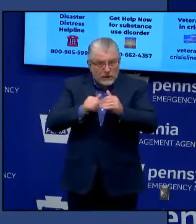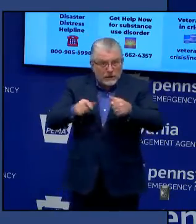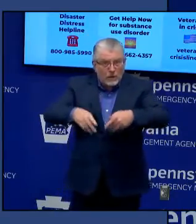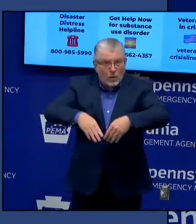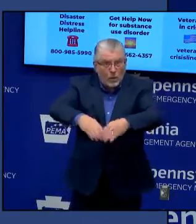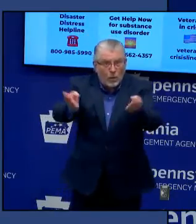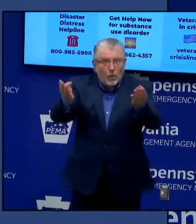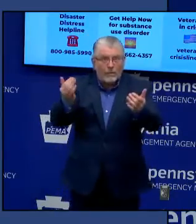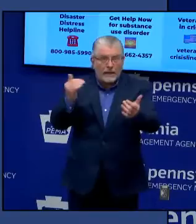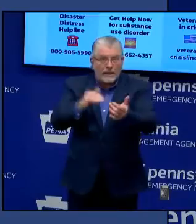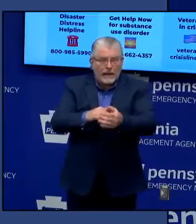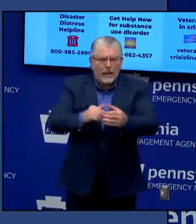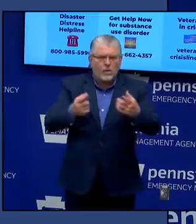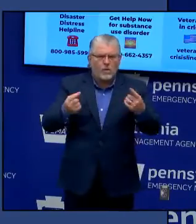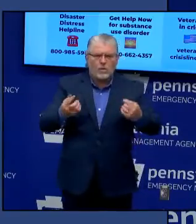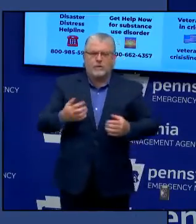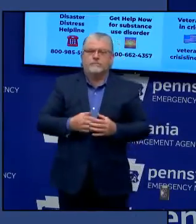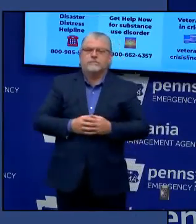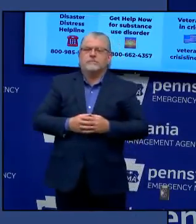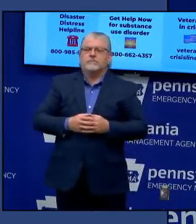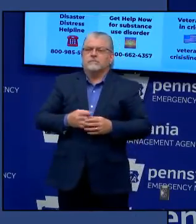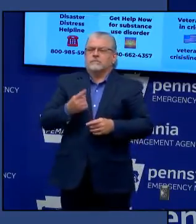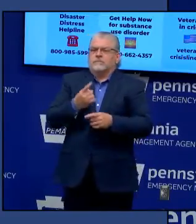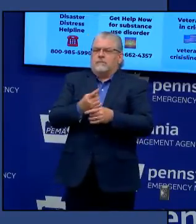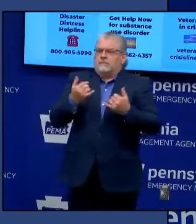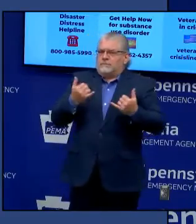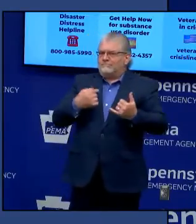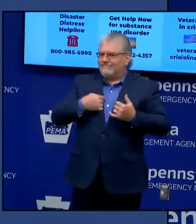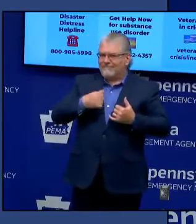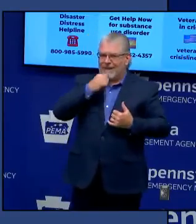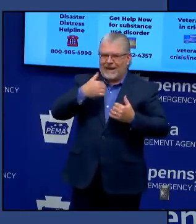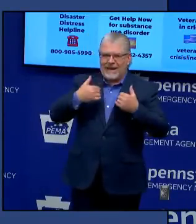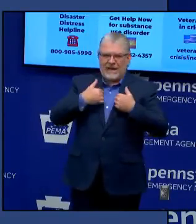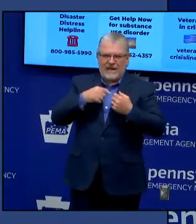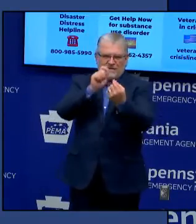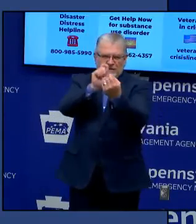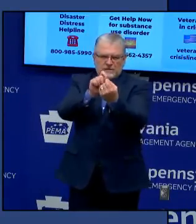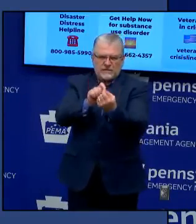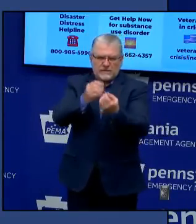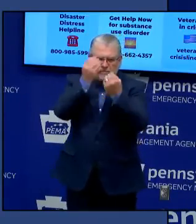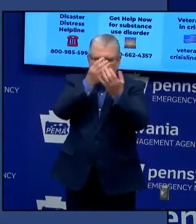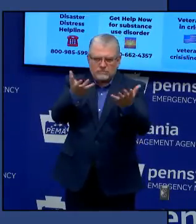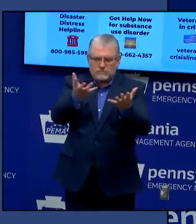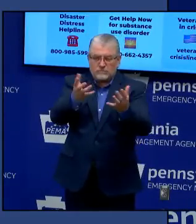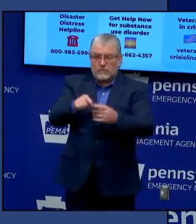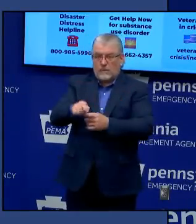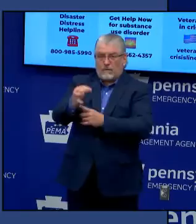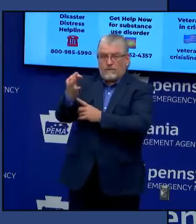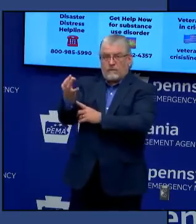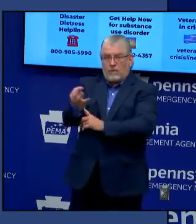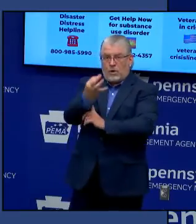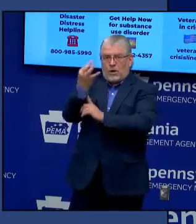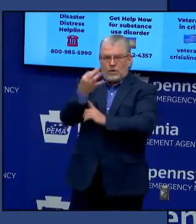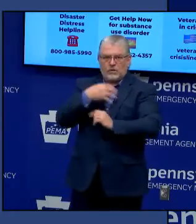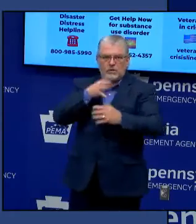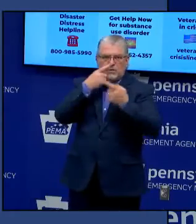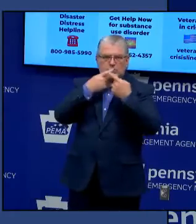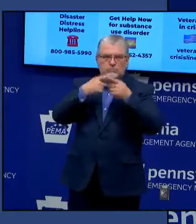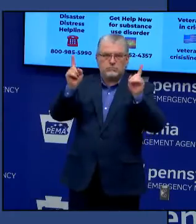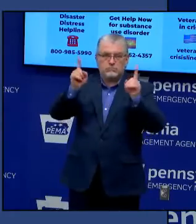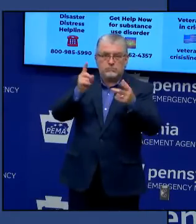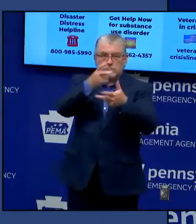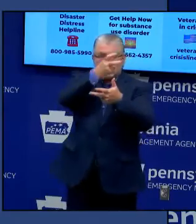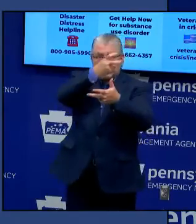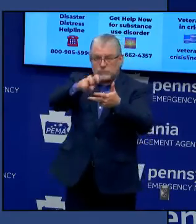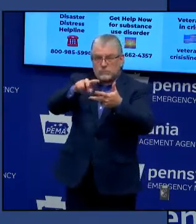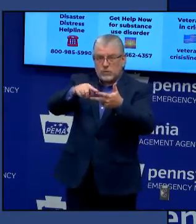future. Right now, as the announcement will be on Friday about which counties go to yellow, we are concentrating on that aspect of